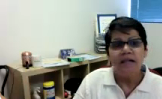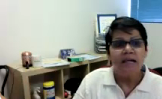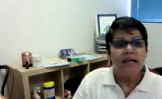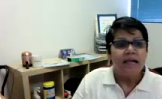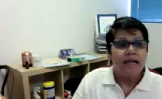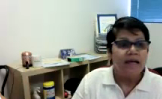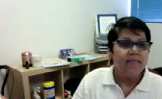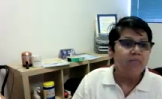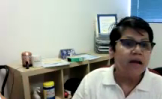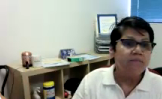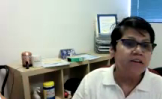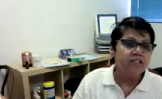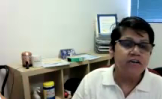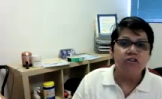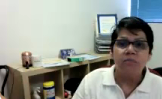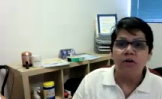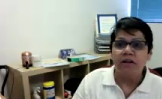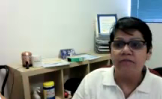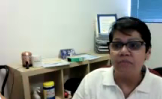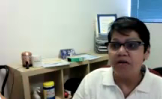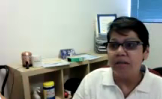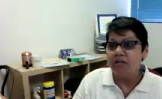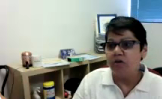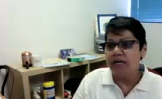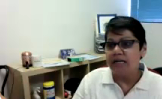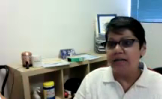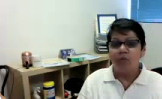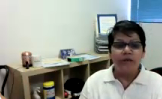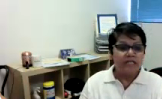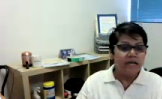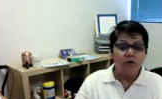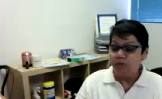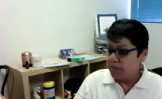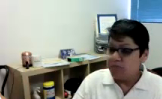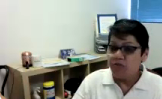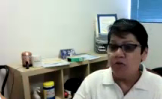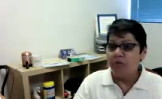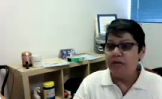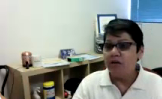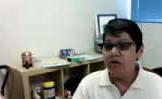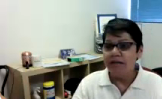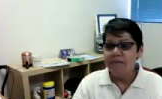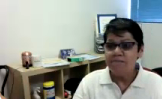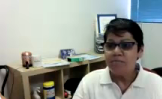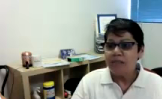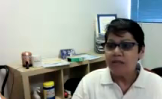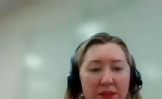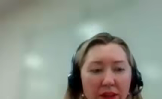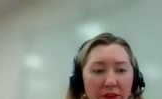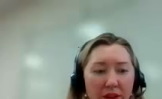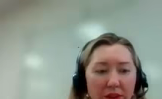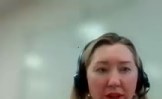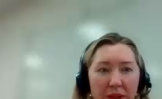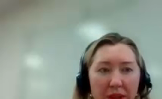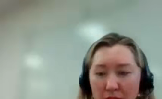60K. And then we have the education component. And from here, I'm going to go ahead and let Arena take over. So Arena, go ahead. Yes,